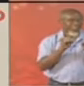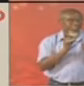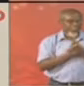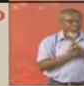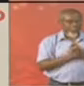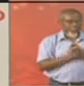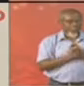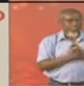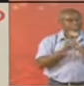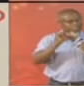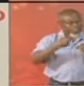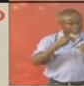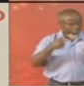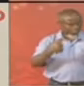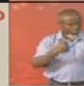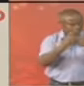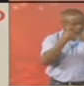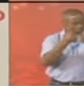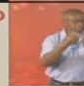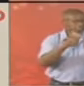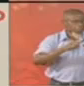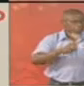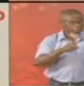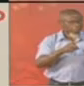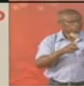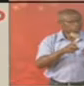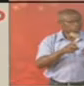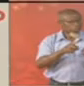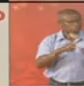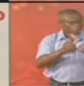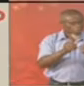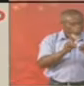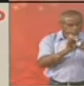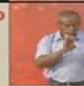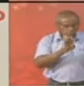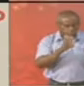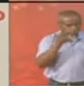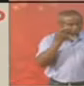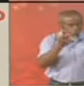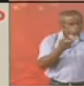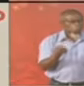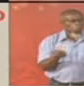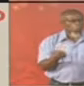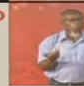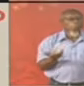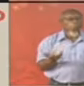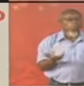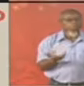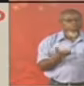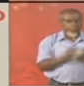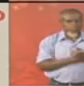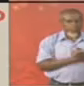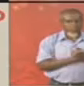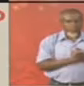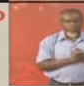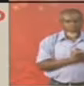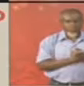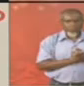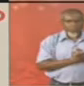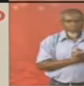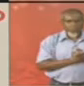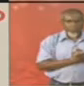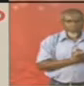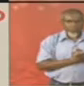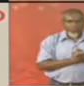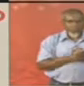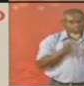a challenge, the behaviors that you have alluded to and asked about are going to help us to keep the numbers as low